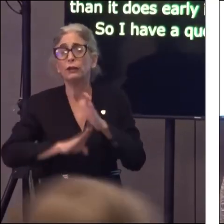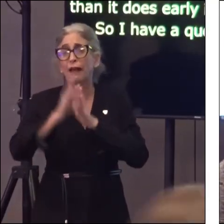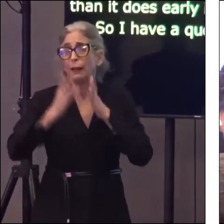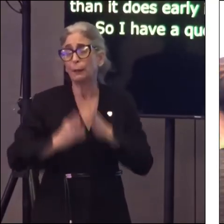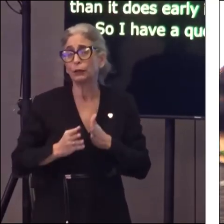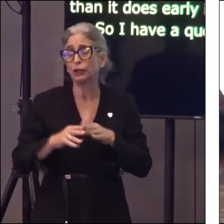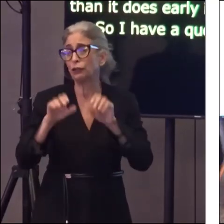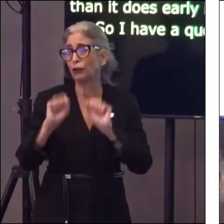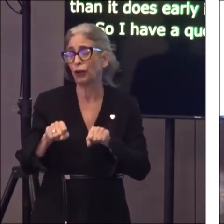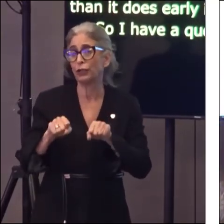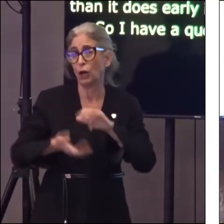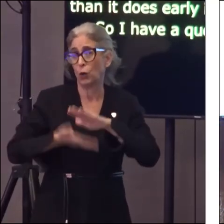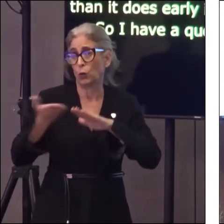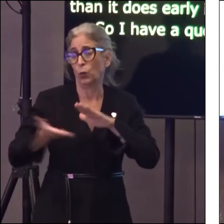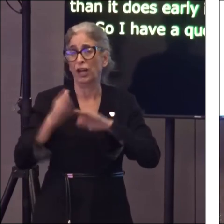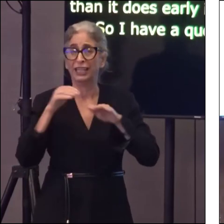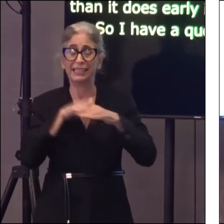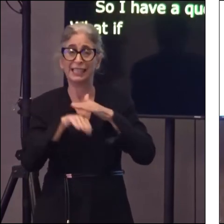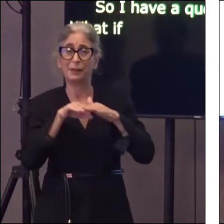developers could run